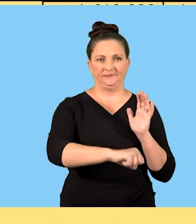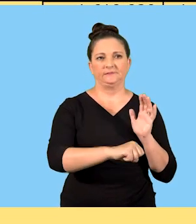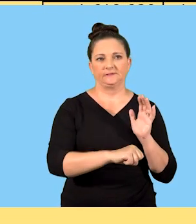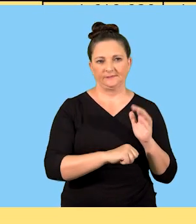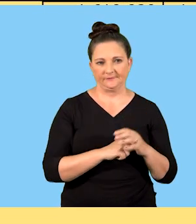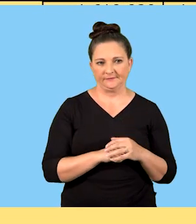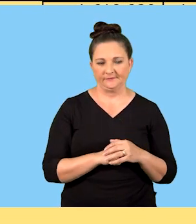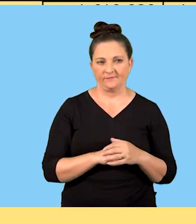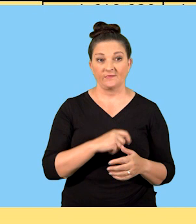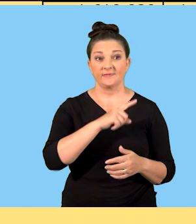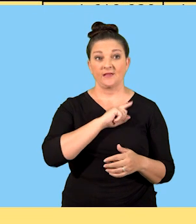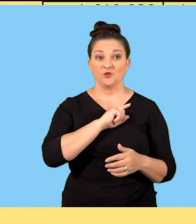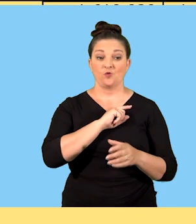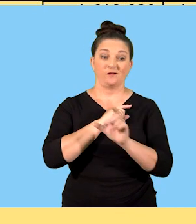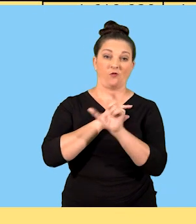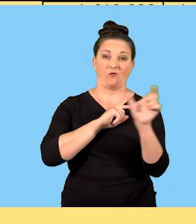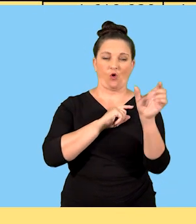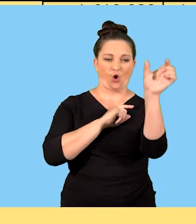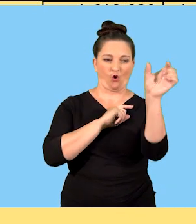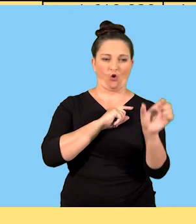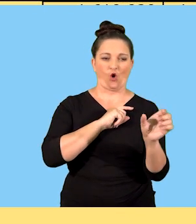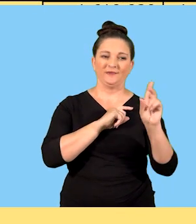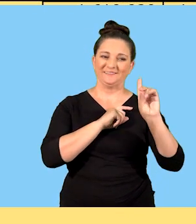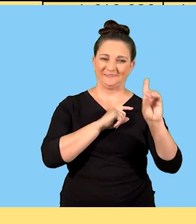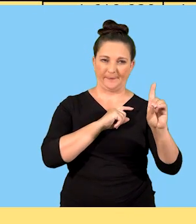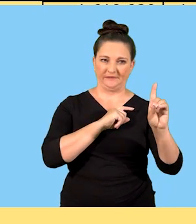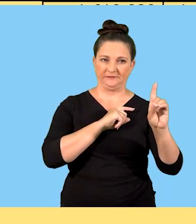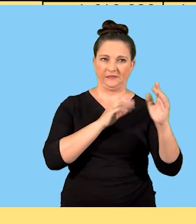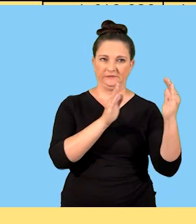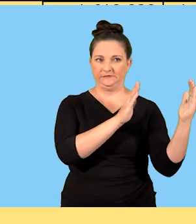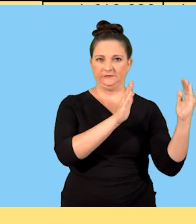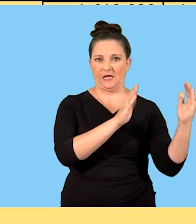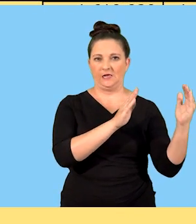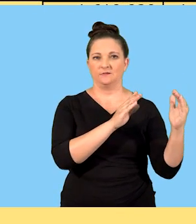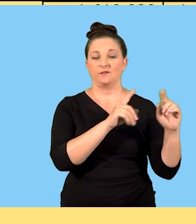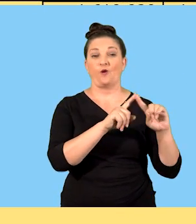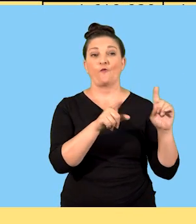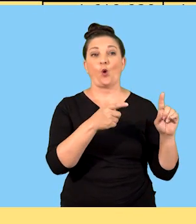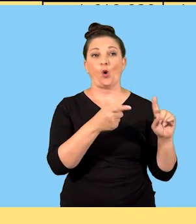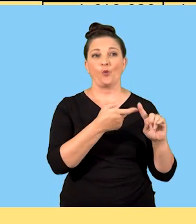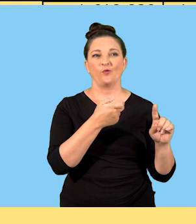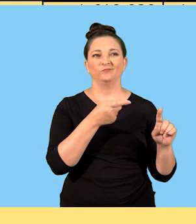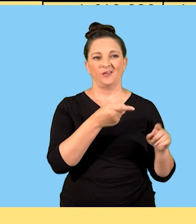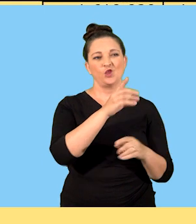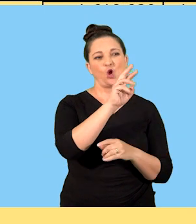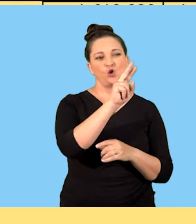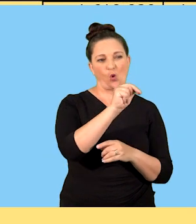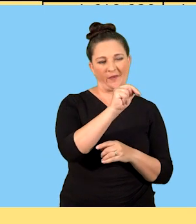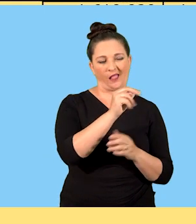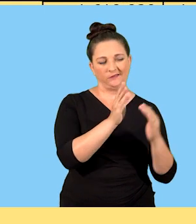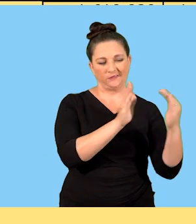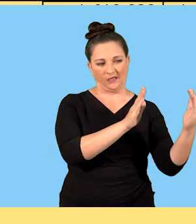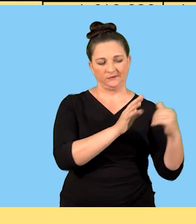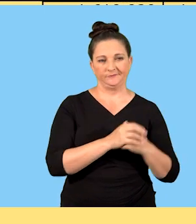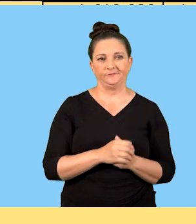expense. Hence, you see it on the debit side of your nominal account section. This is my debit and